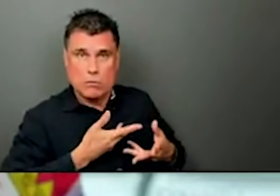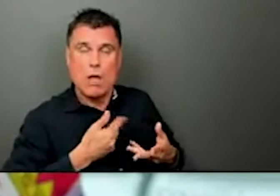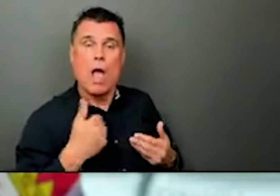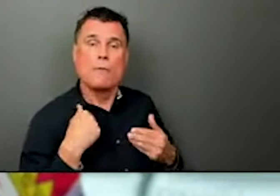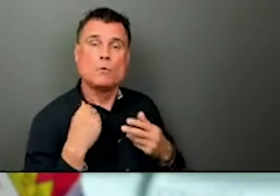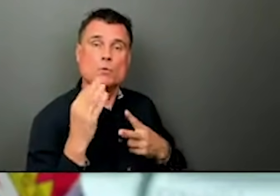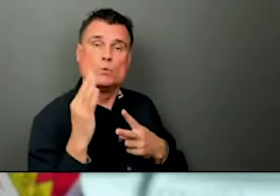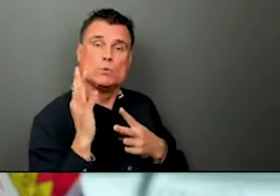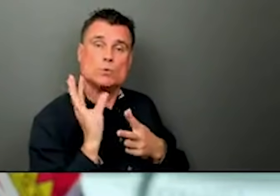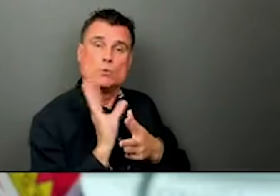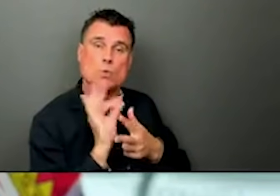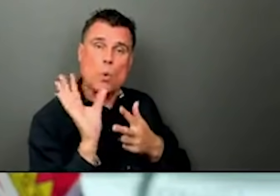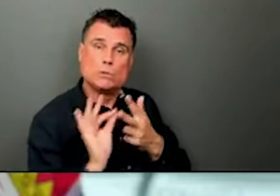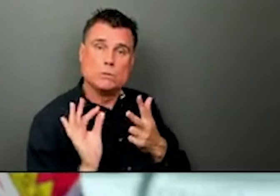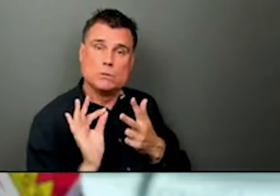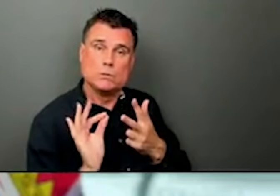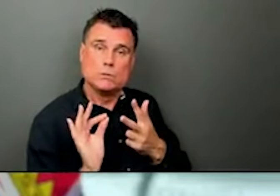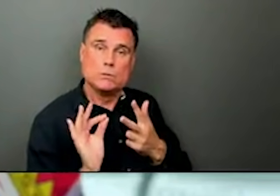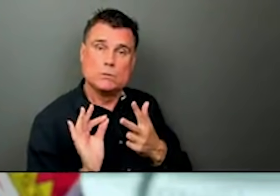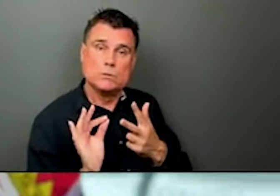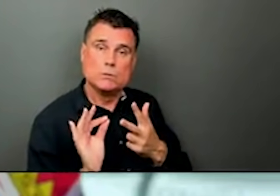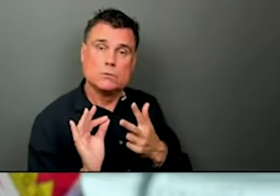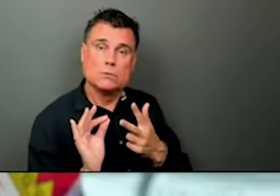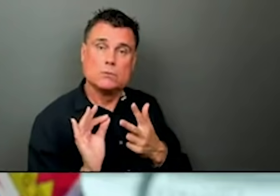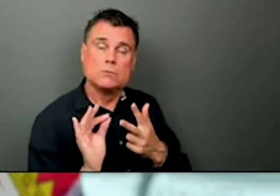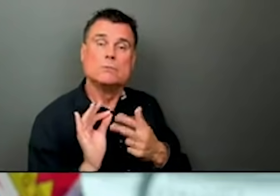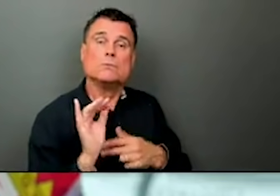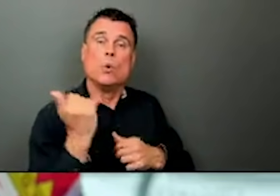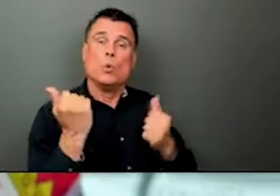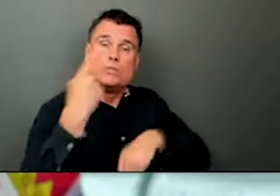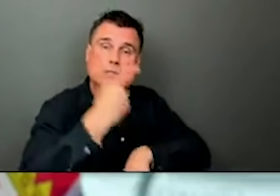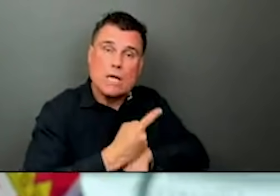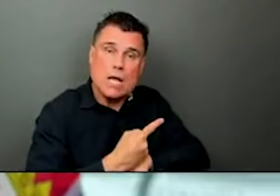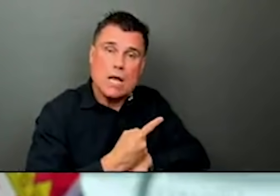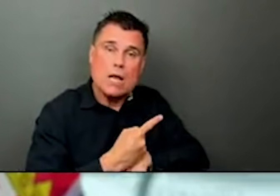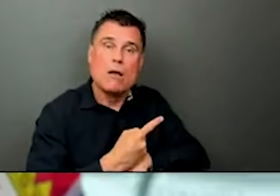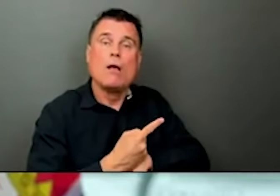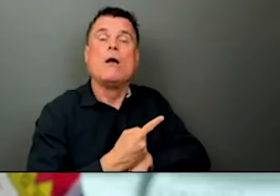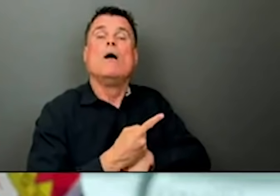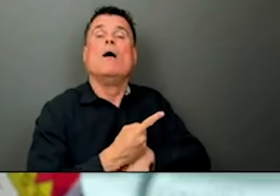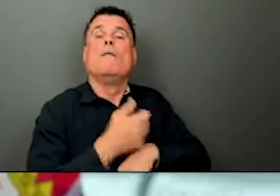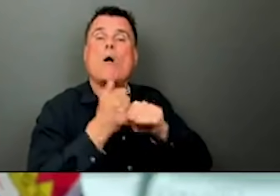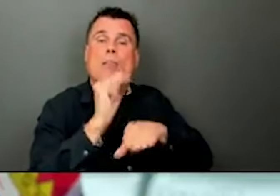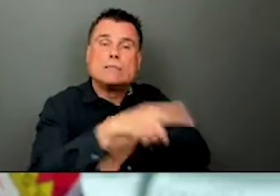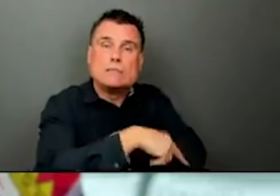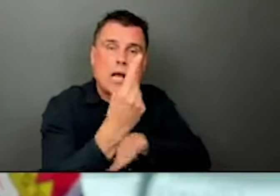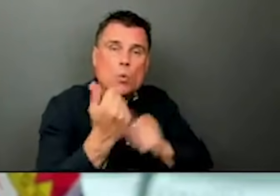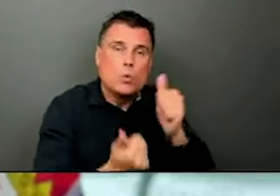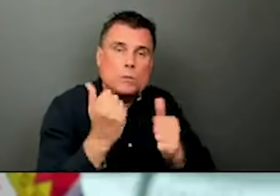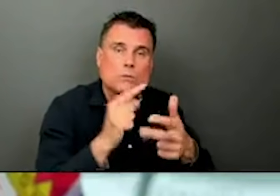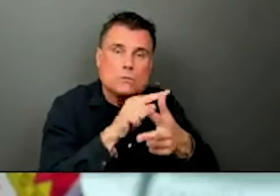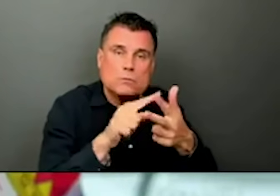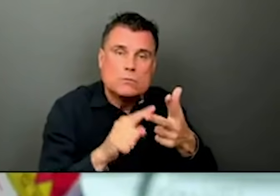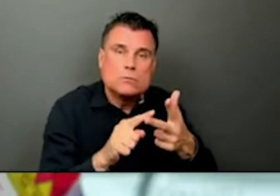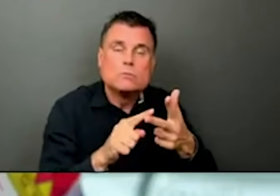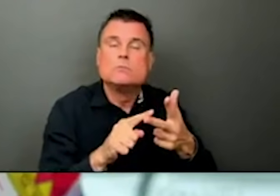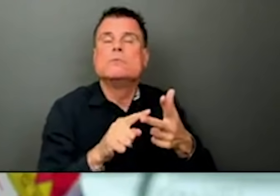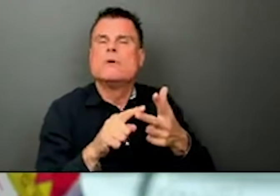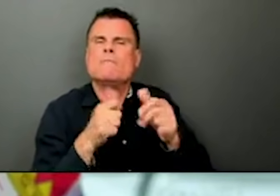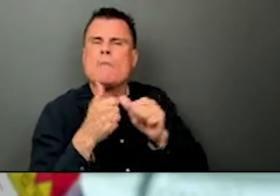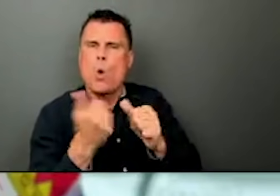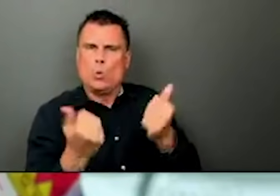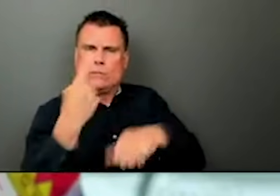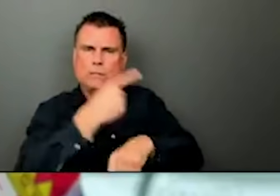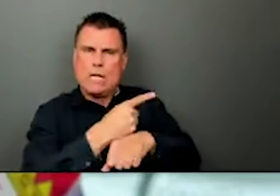be able to be immunized with either one of the types of vaccines? So I would say that with the